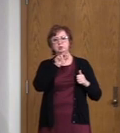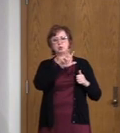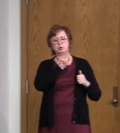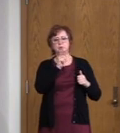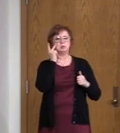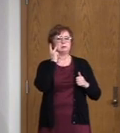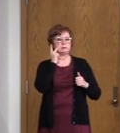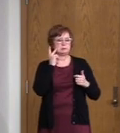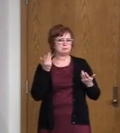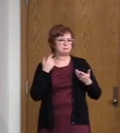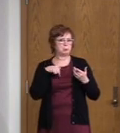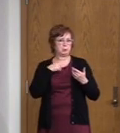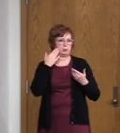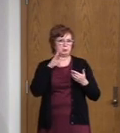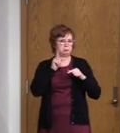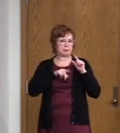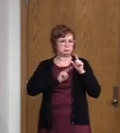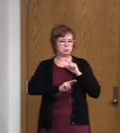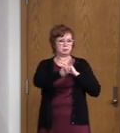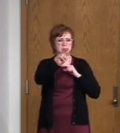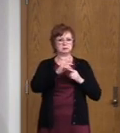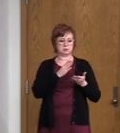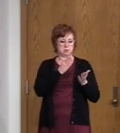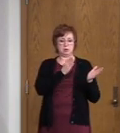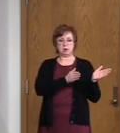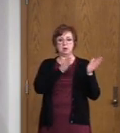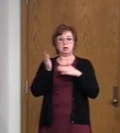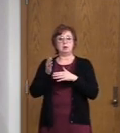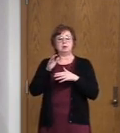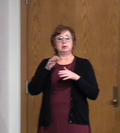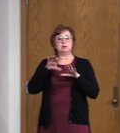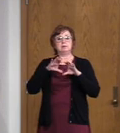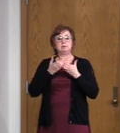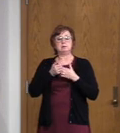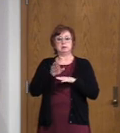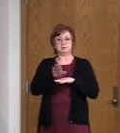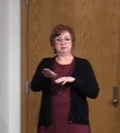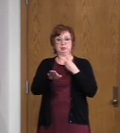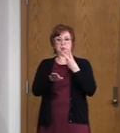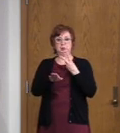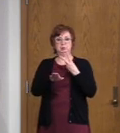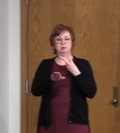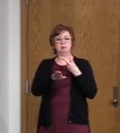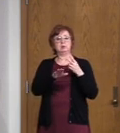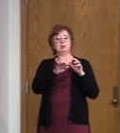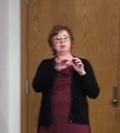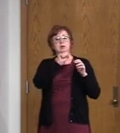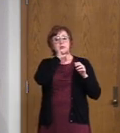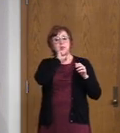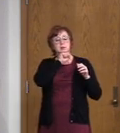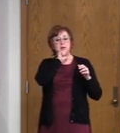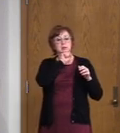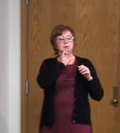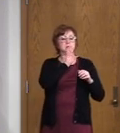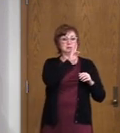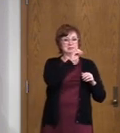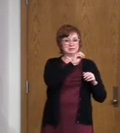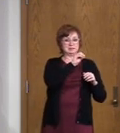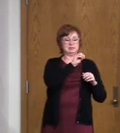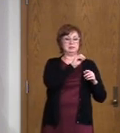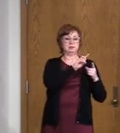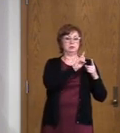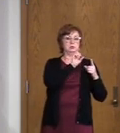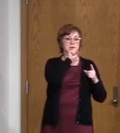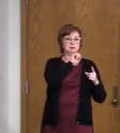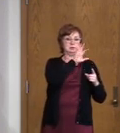been outlined, will be done in 10-year age increments, and they're on the slide, going from 60 to 69 down